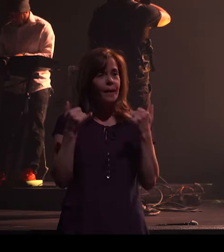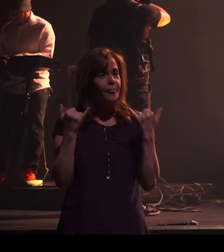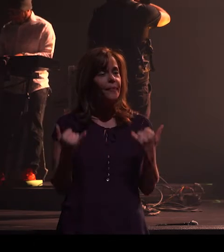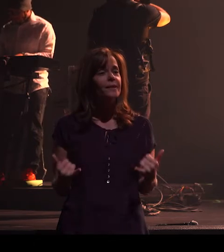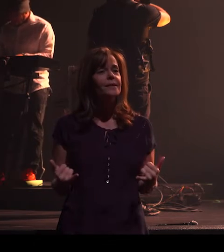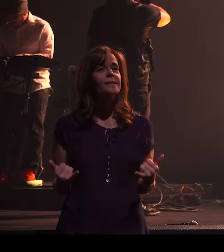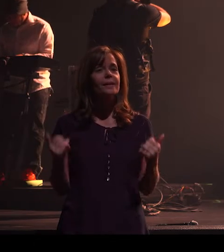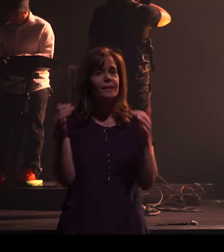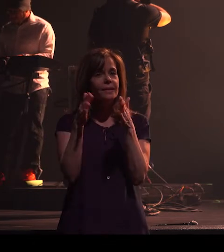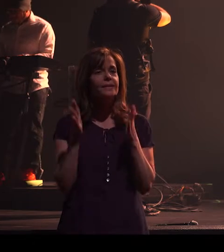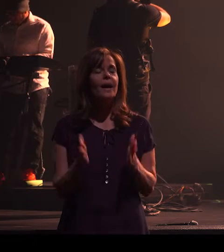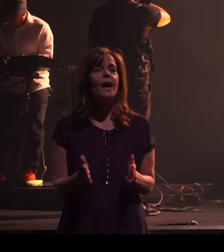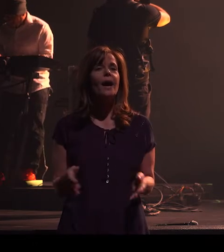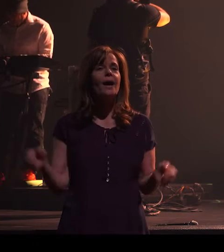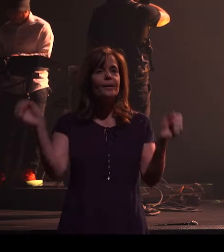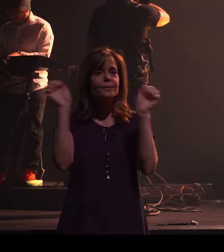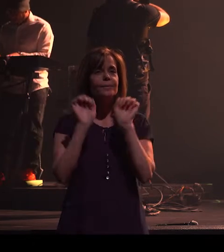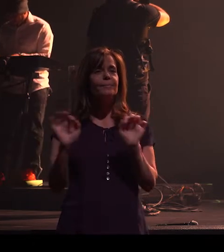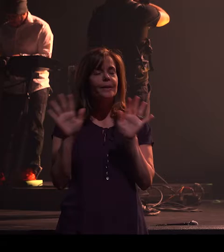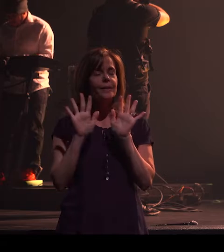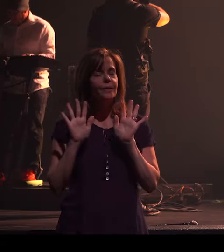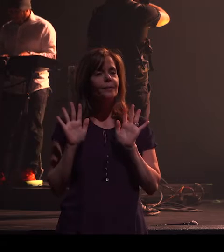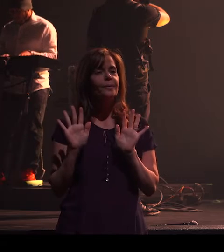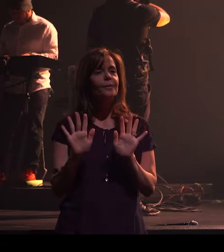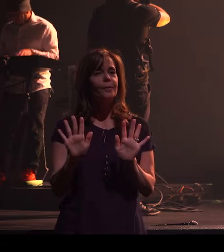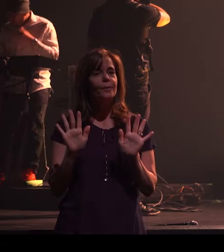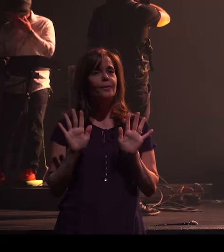Jesus. This is a house of